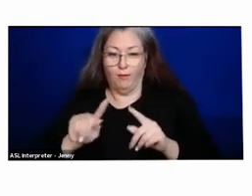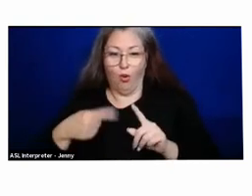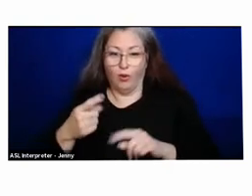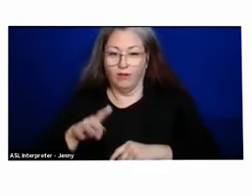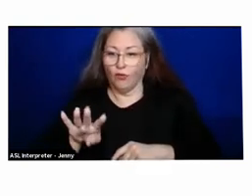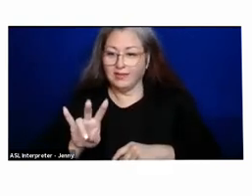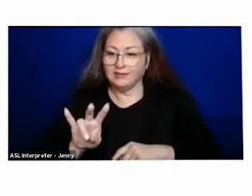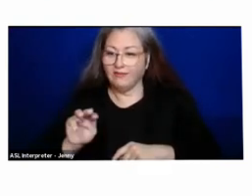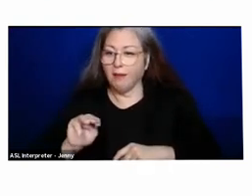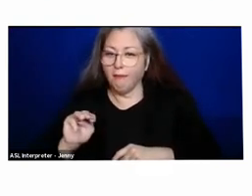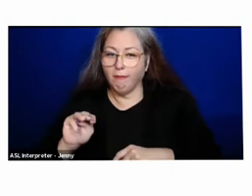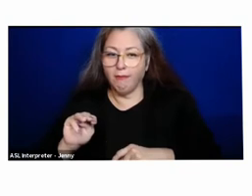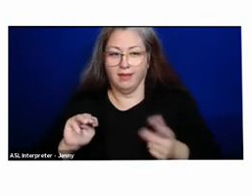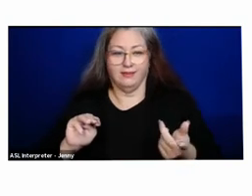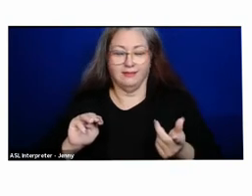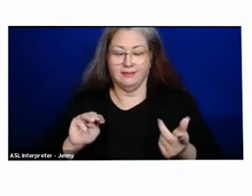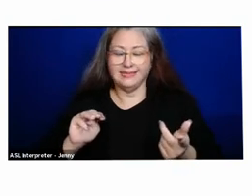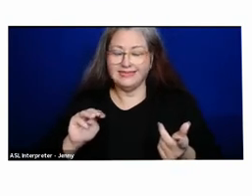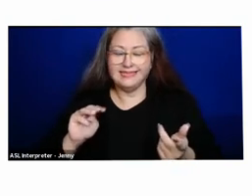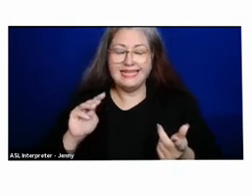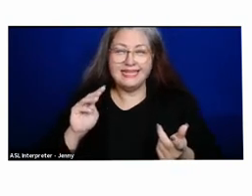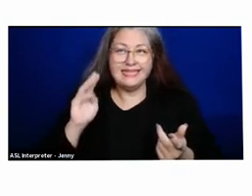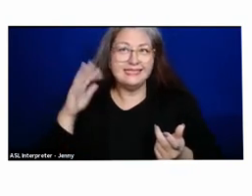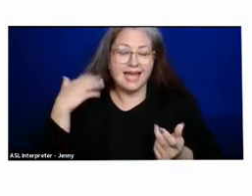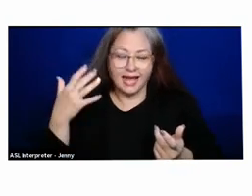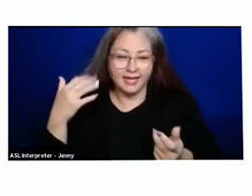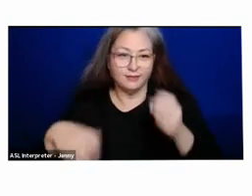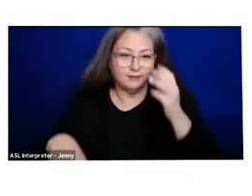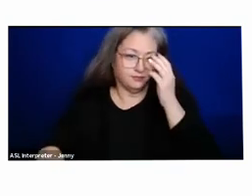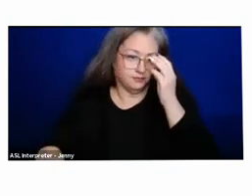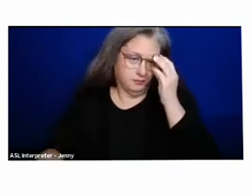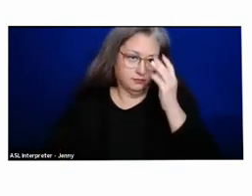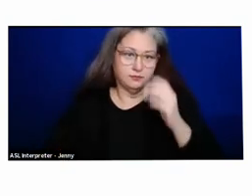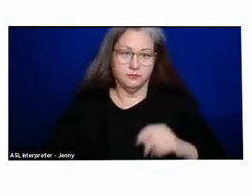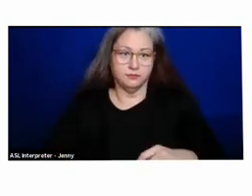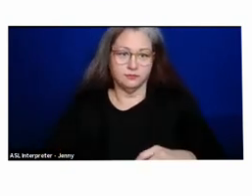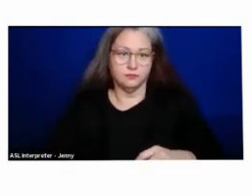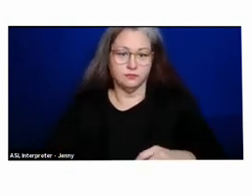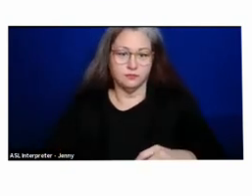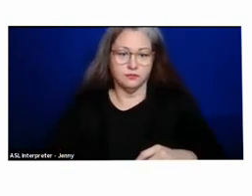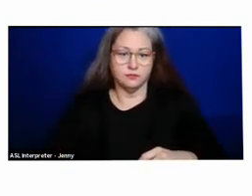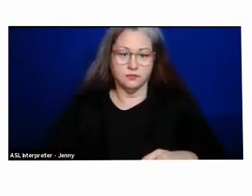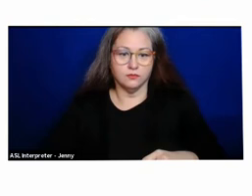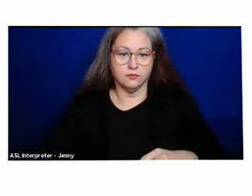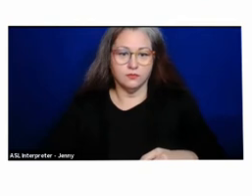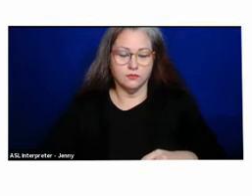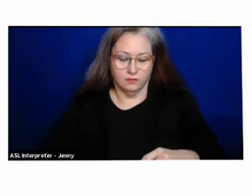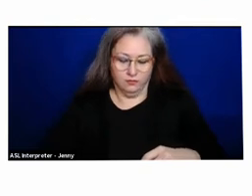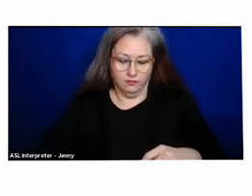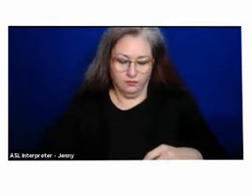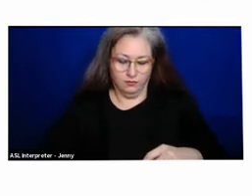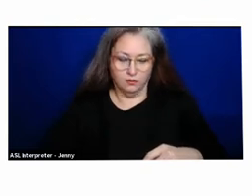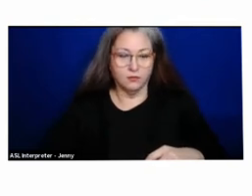million. That is insane. And one of the central points where all of this